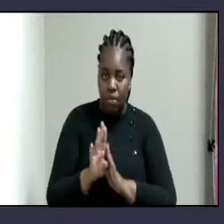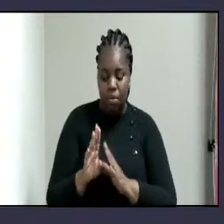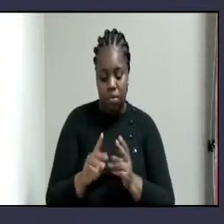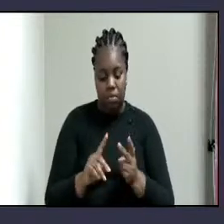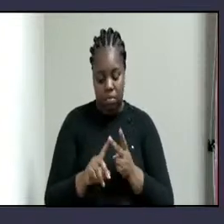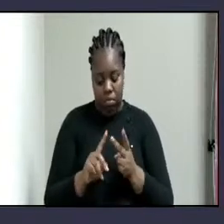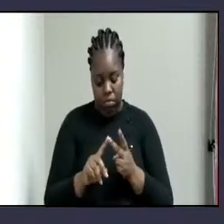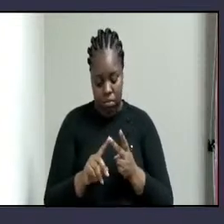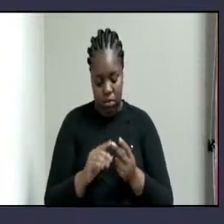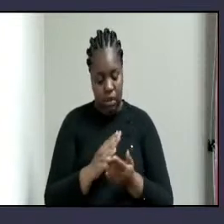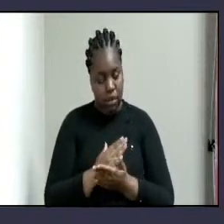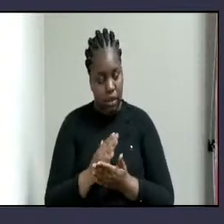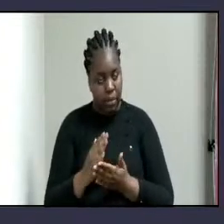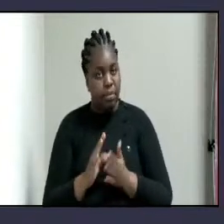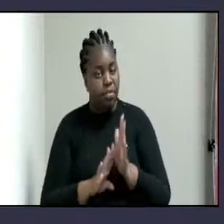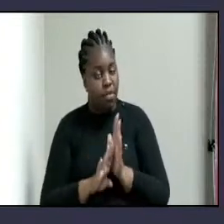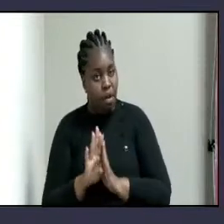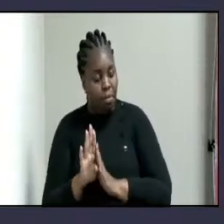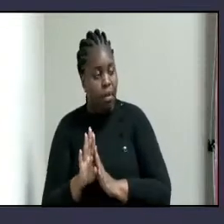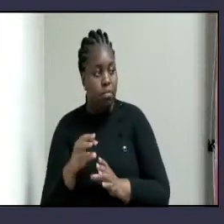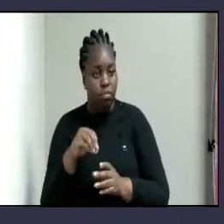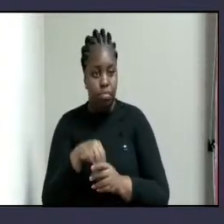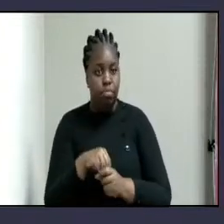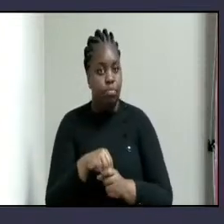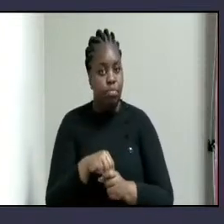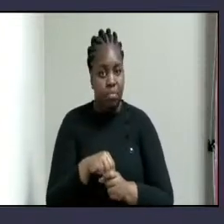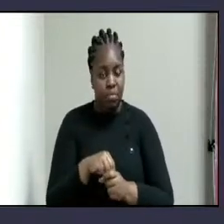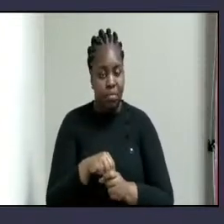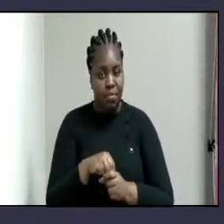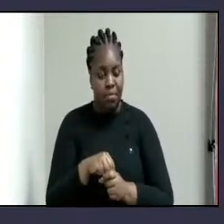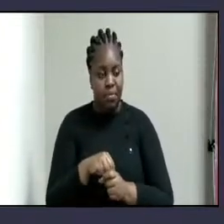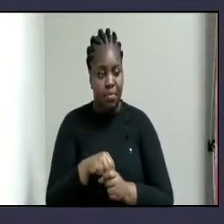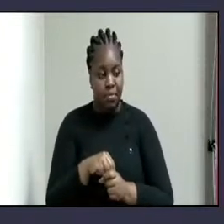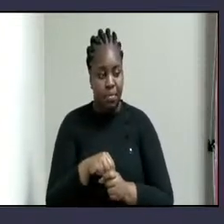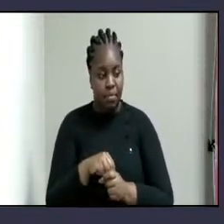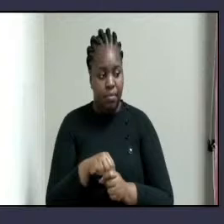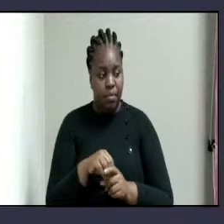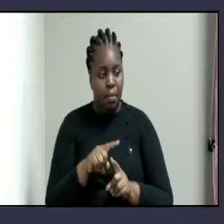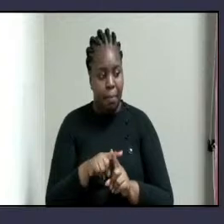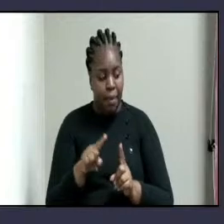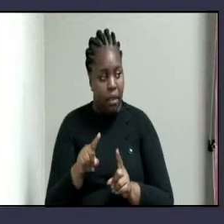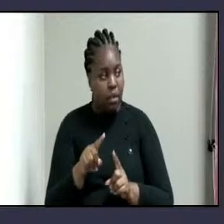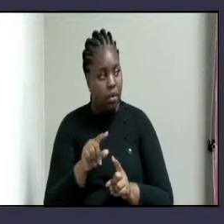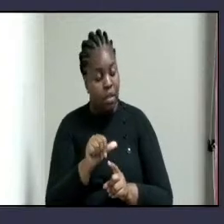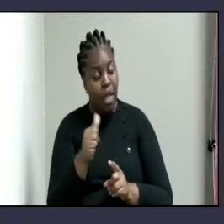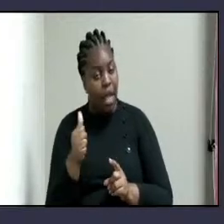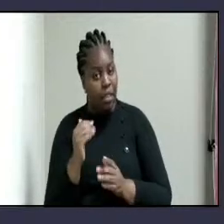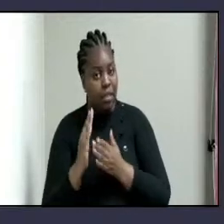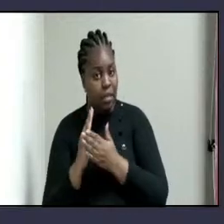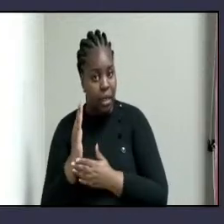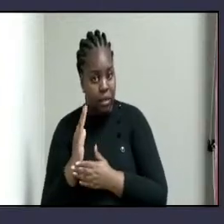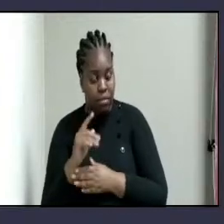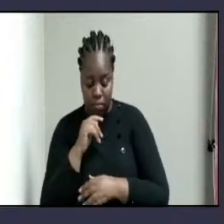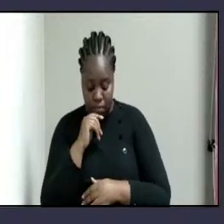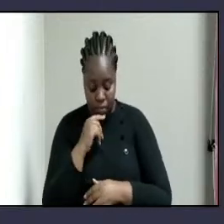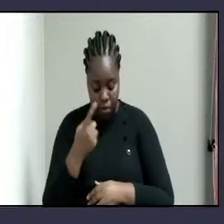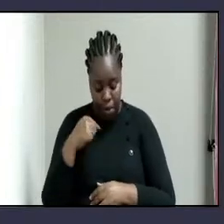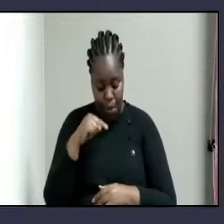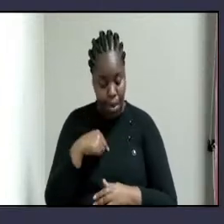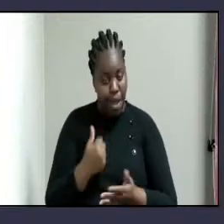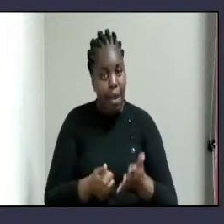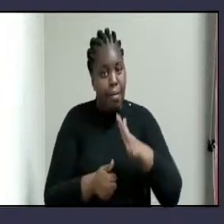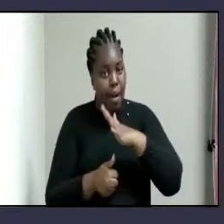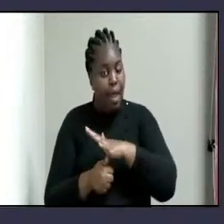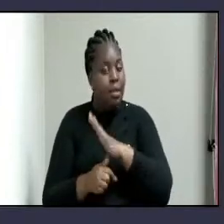some of the developmental needs because it's part of the SDGs as well. But on the other side, are we not then